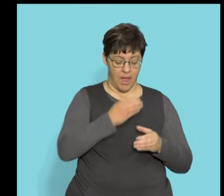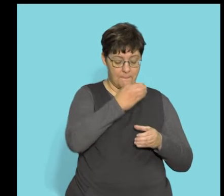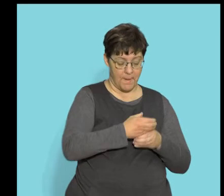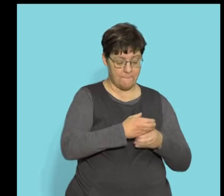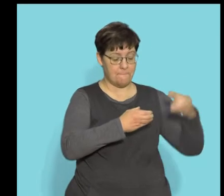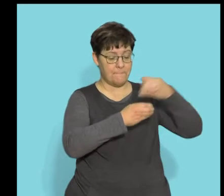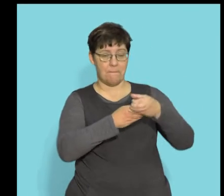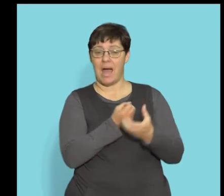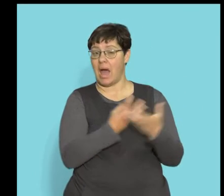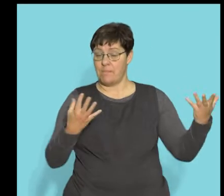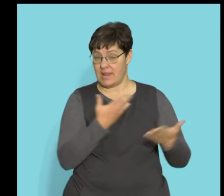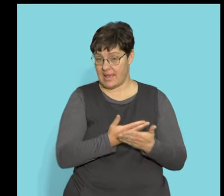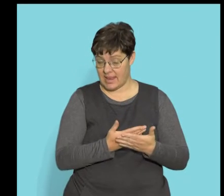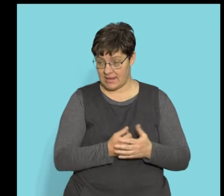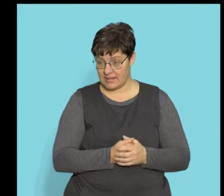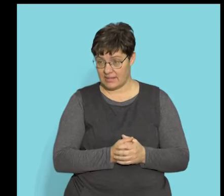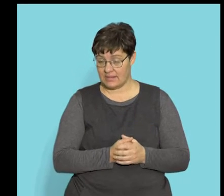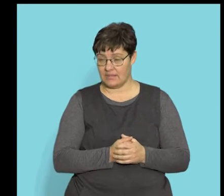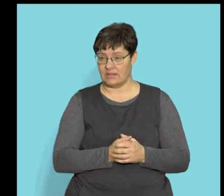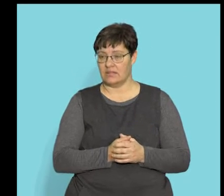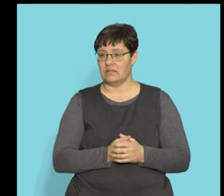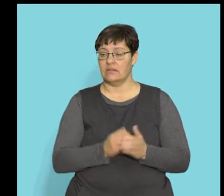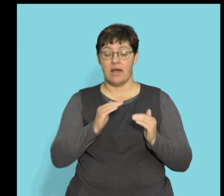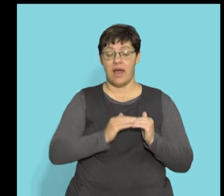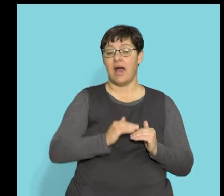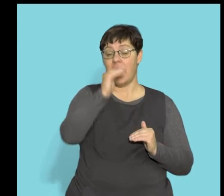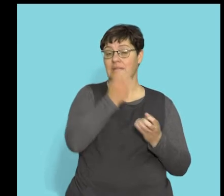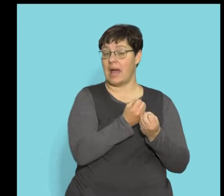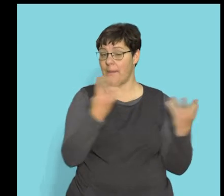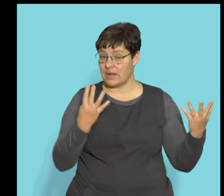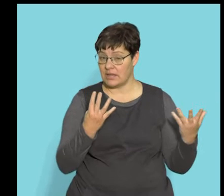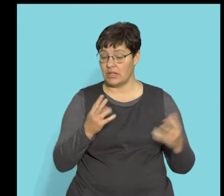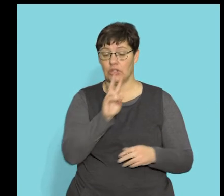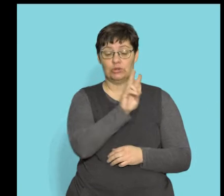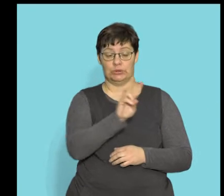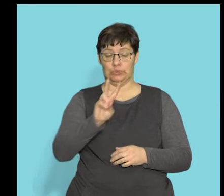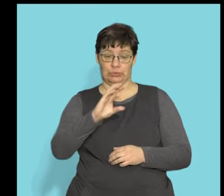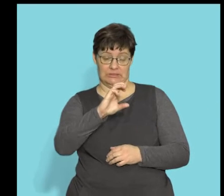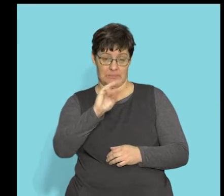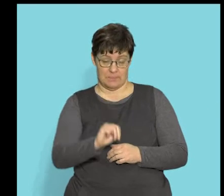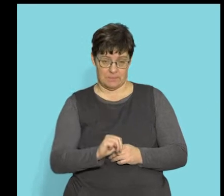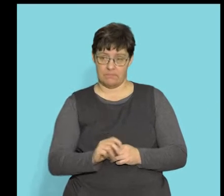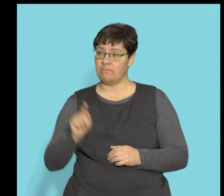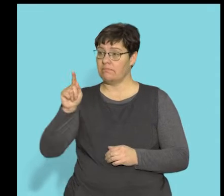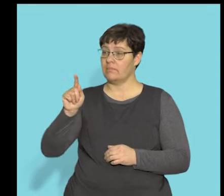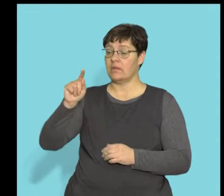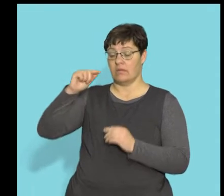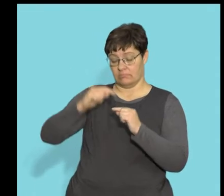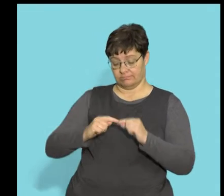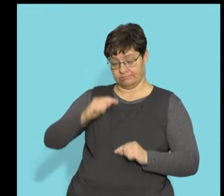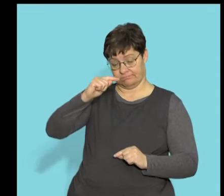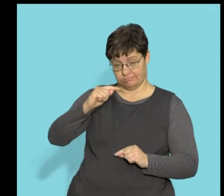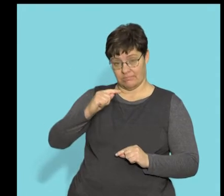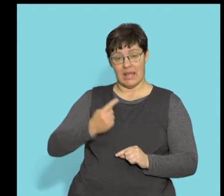have a look at how the height is going to be affected. My height is 22 centimeters, but my